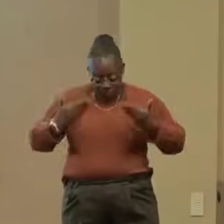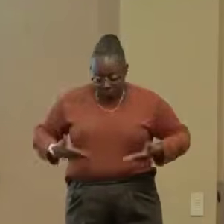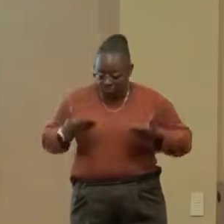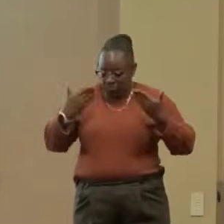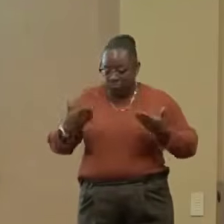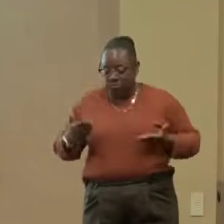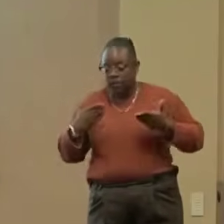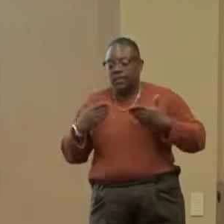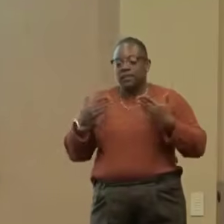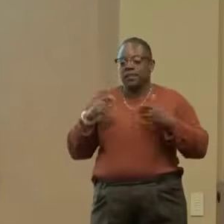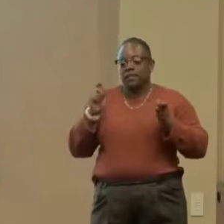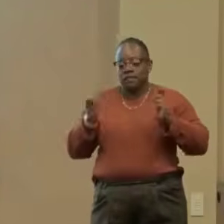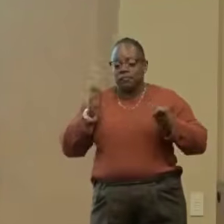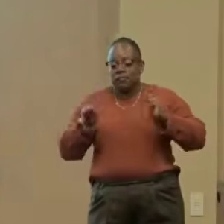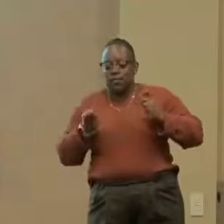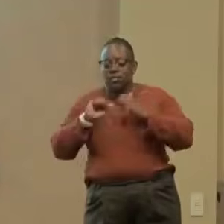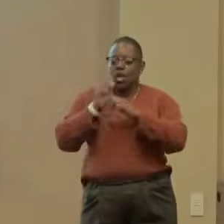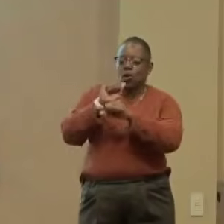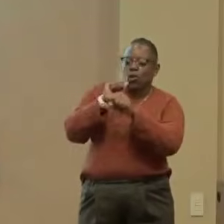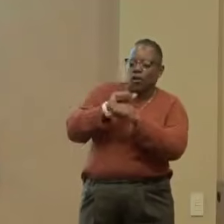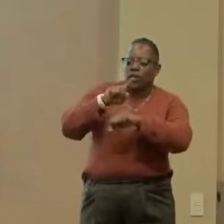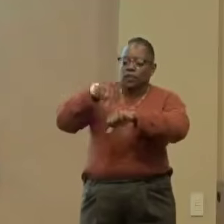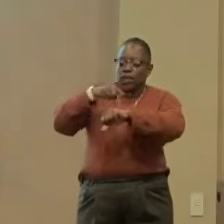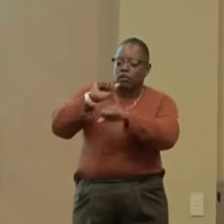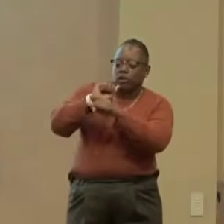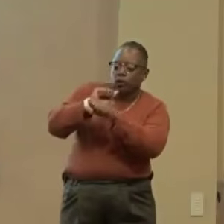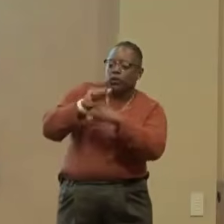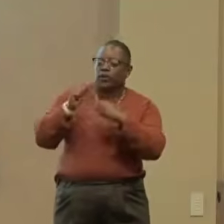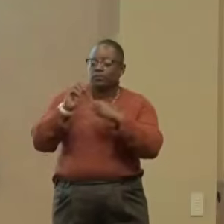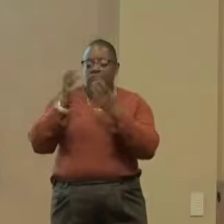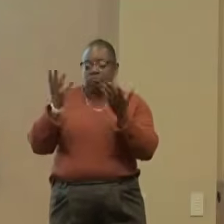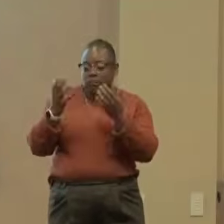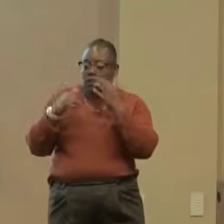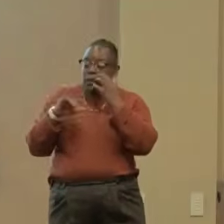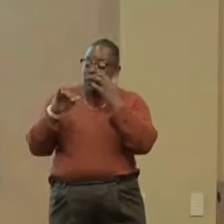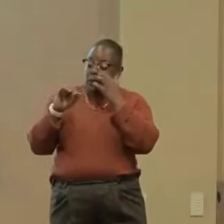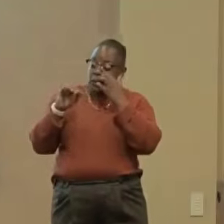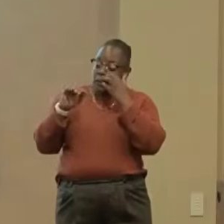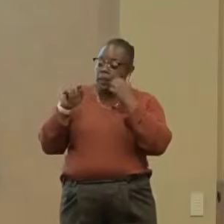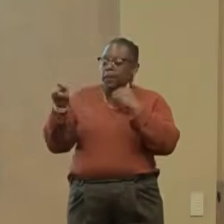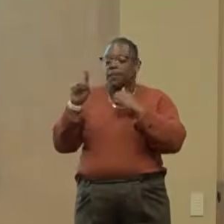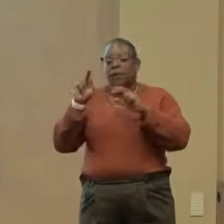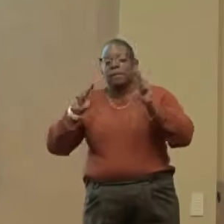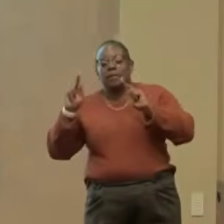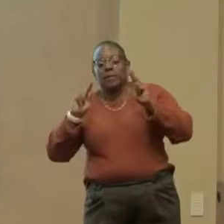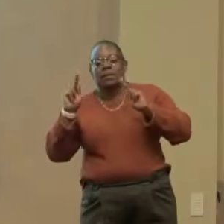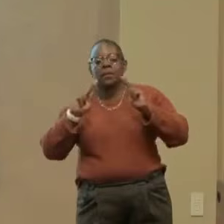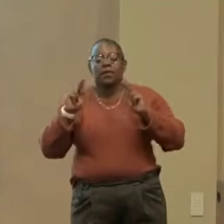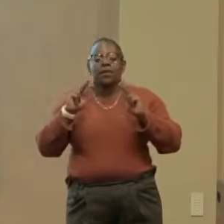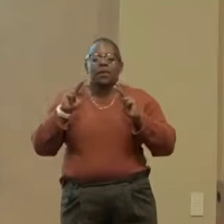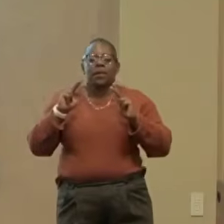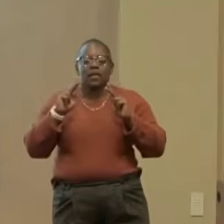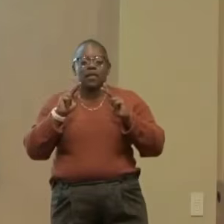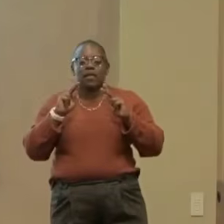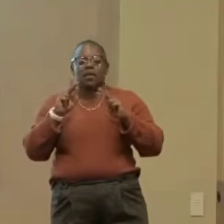how I have to modify the way that I work and the hours that I work. And I think people lean into that, or at least